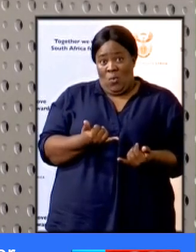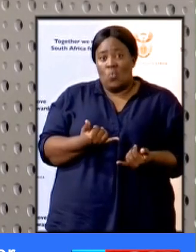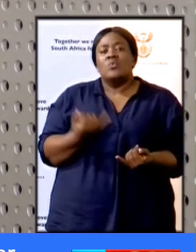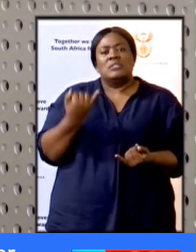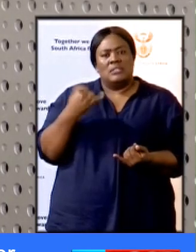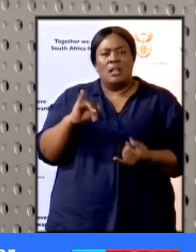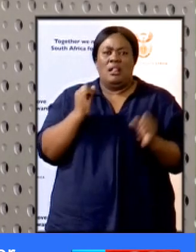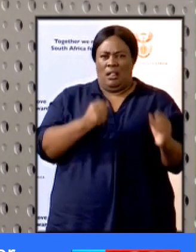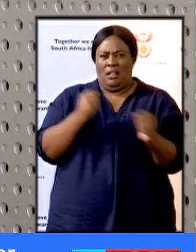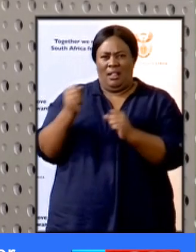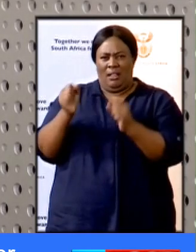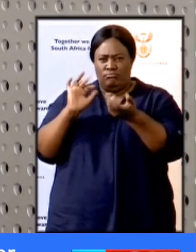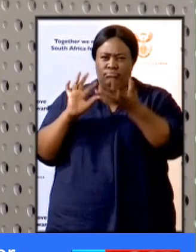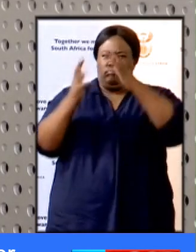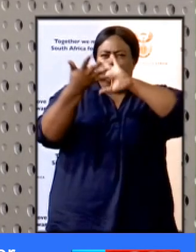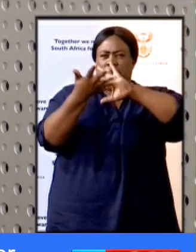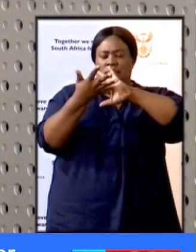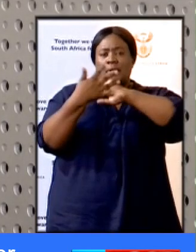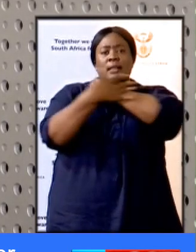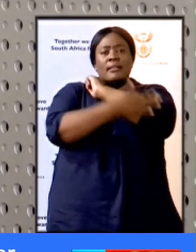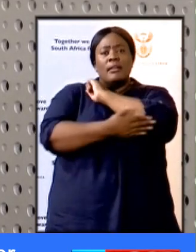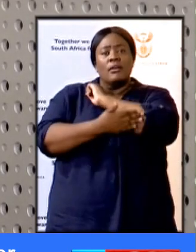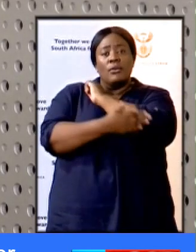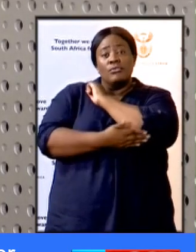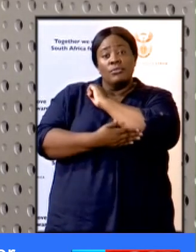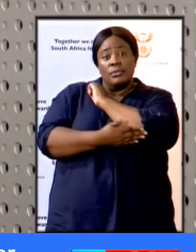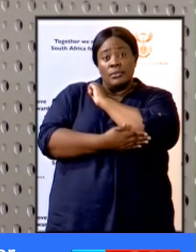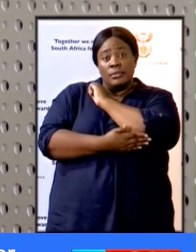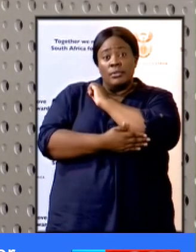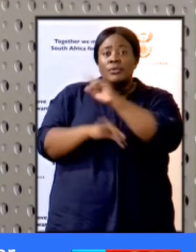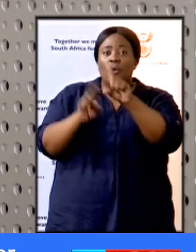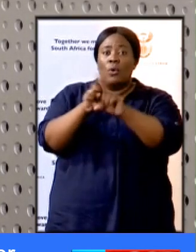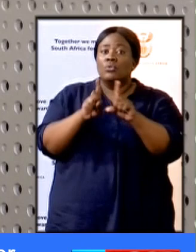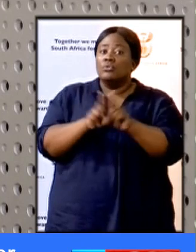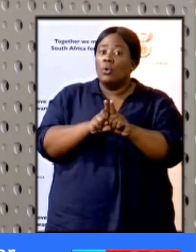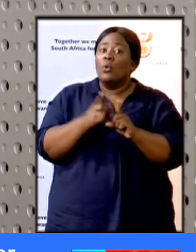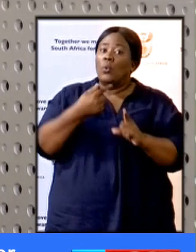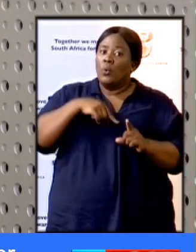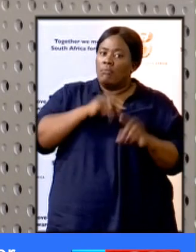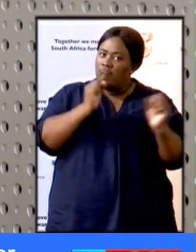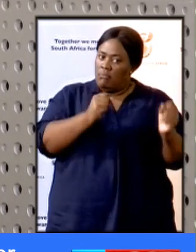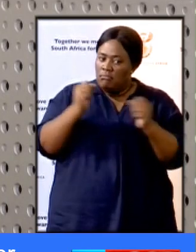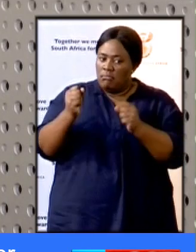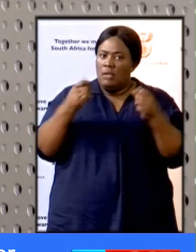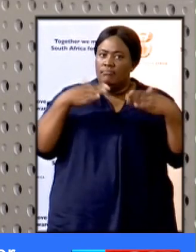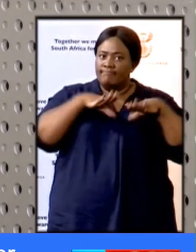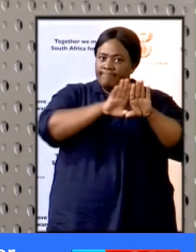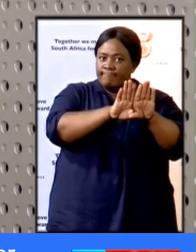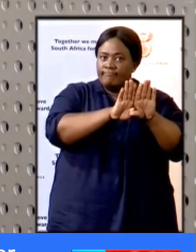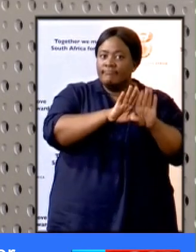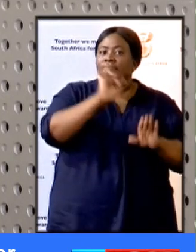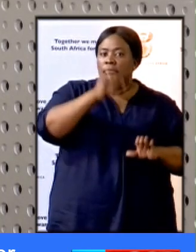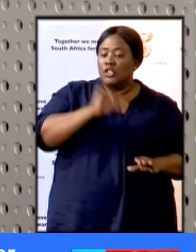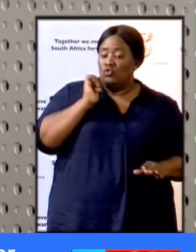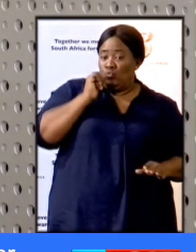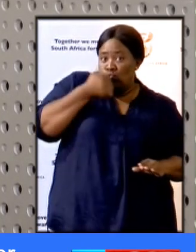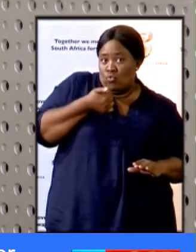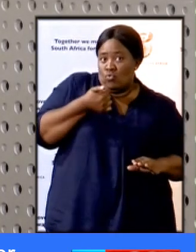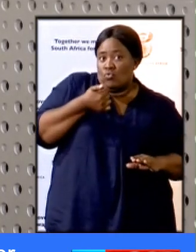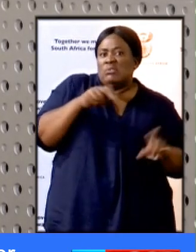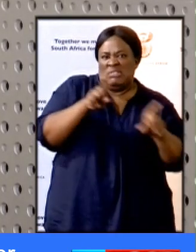disaster in the country. We are still under lockdown even tomorrow, but under another